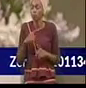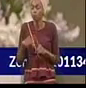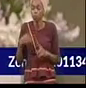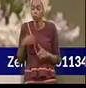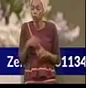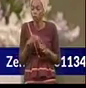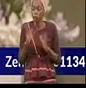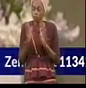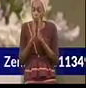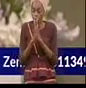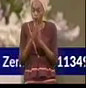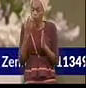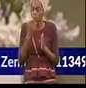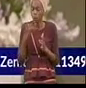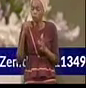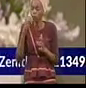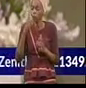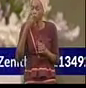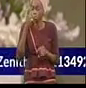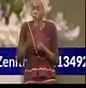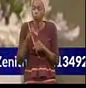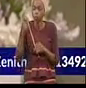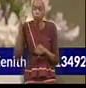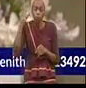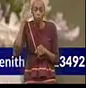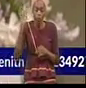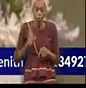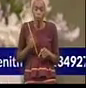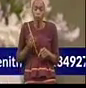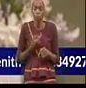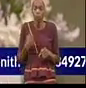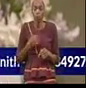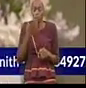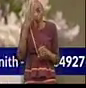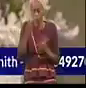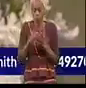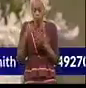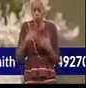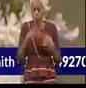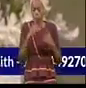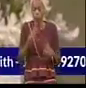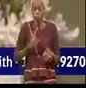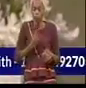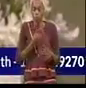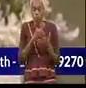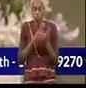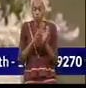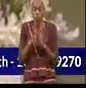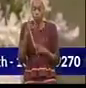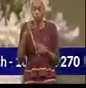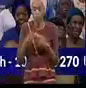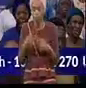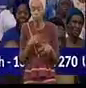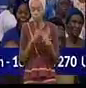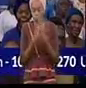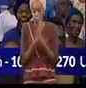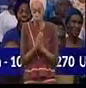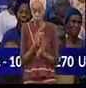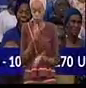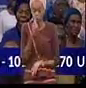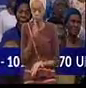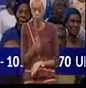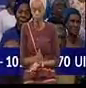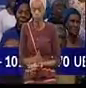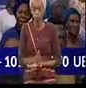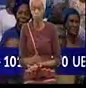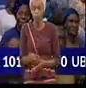hear us. We know you have heard and answered us. In Jesus' mighty name, we are praying.